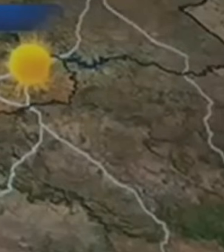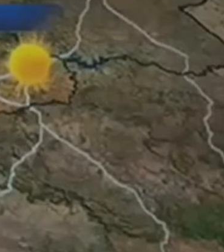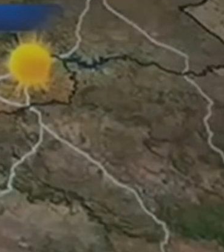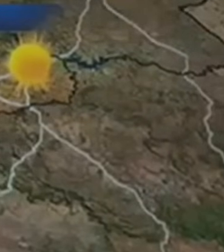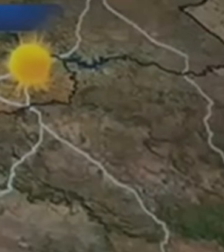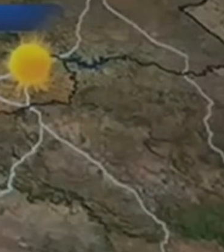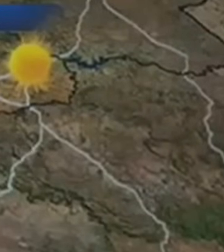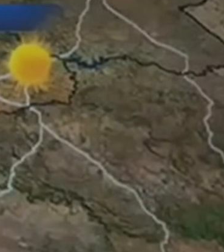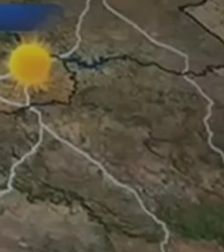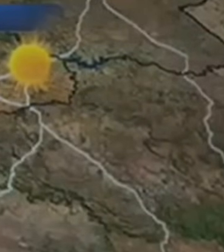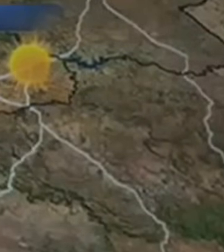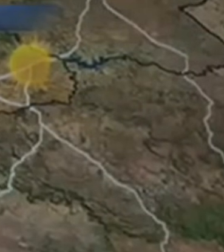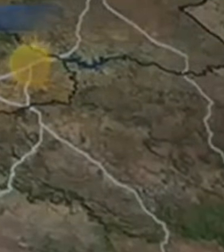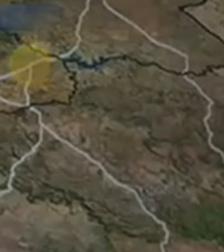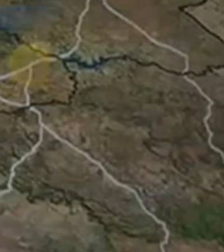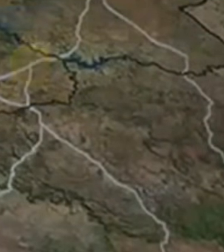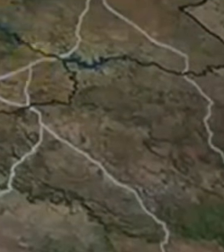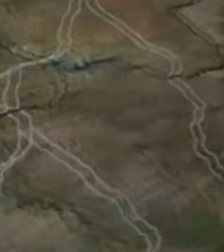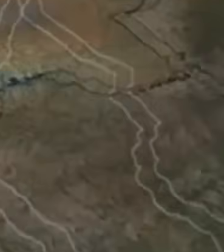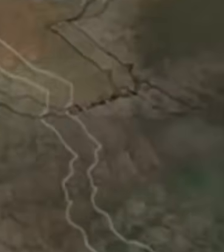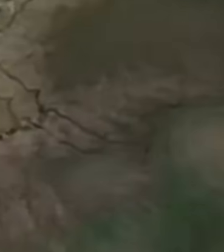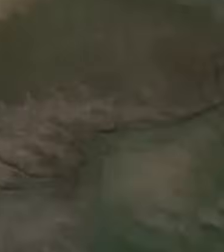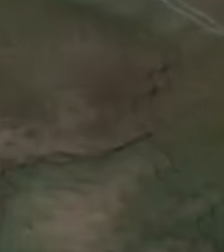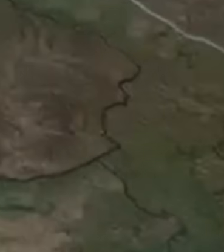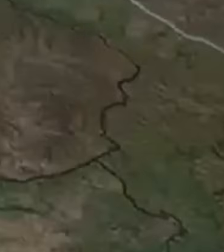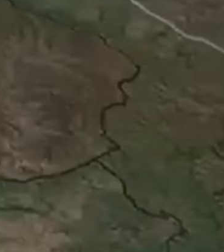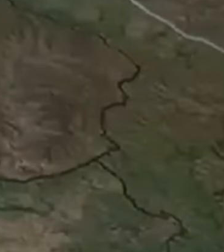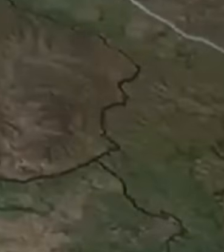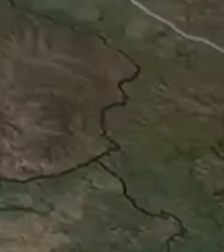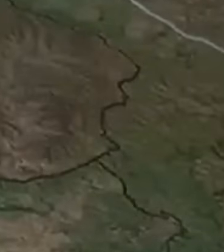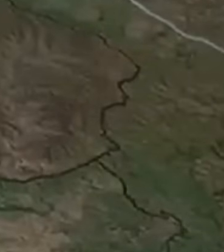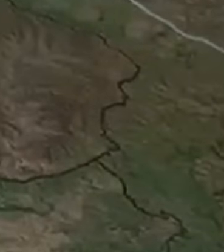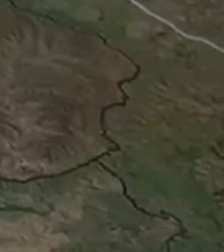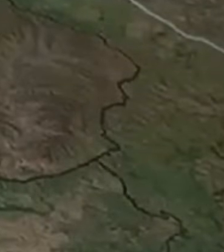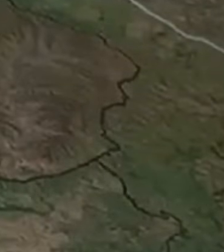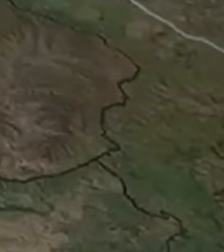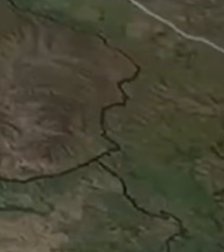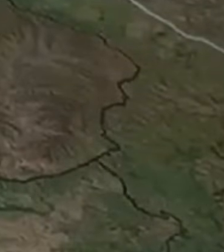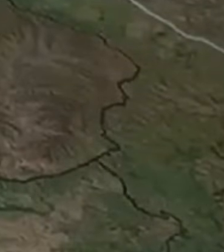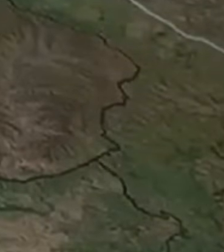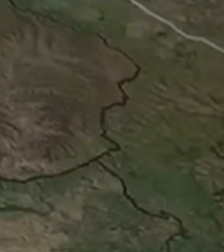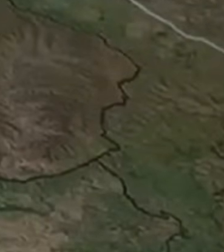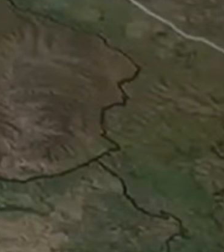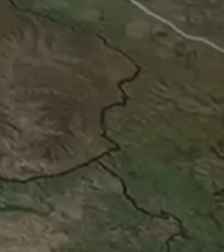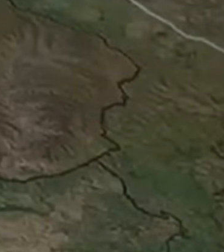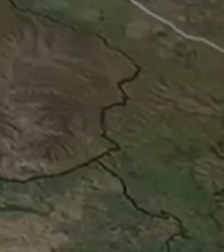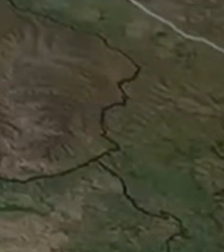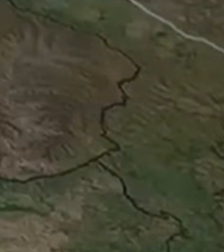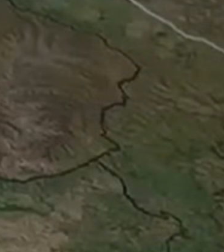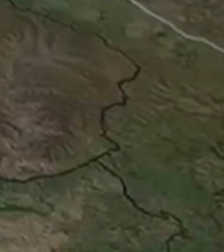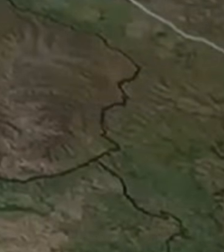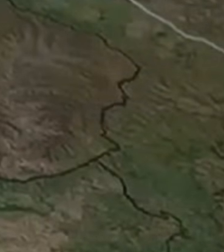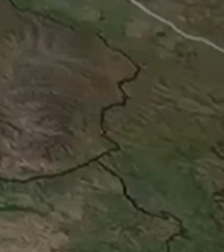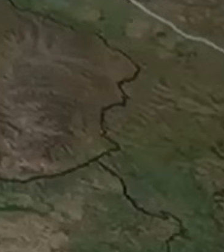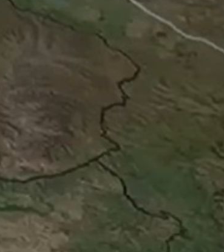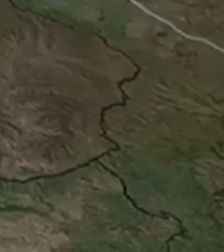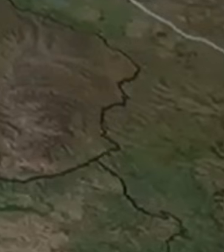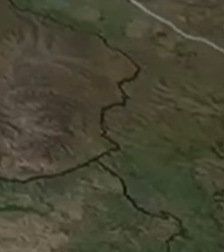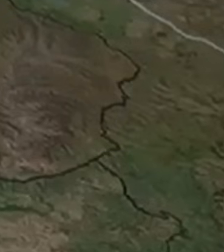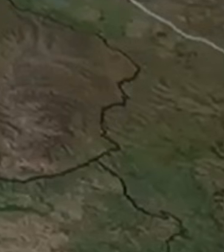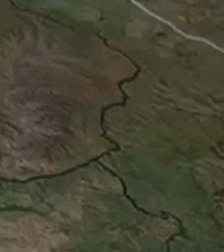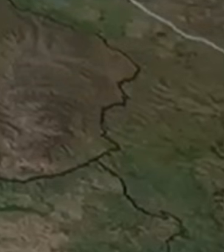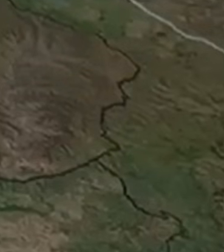o teng o tla hlo o pholi digrati di retha fela ho mashome a mabedi a metse o mong kaofela bolo ba Freestata le teng o tla hlo ipholle ha shebile ka Bothaville o tla